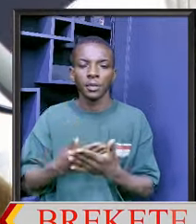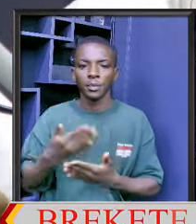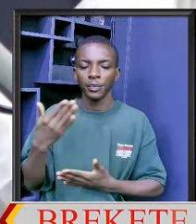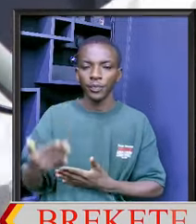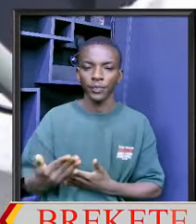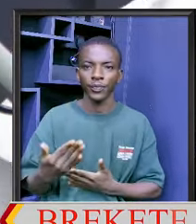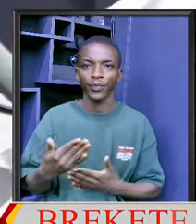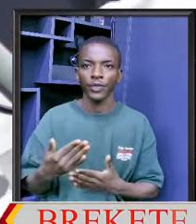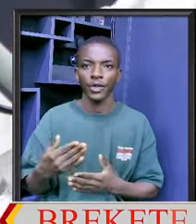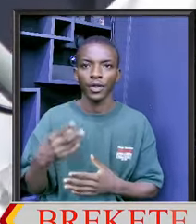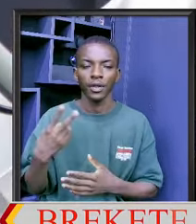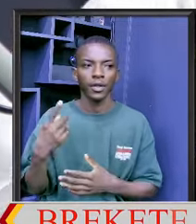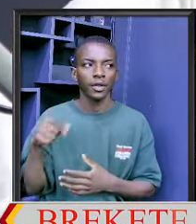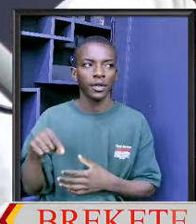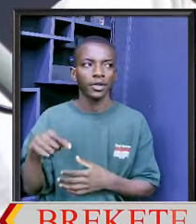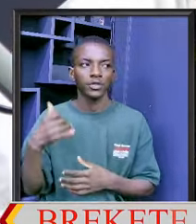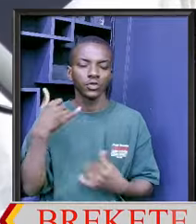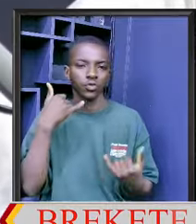buy this